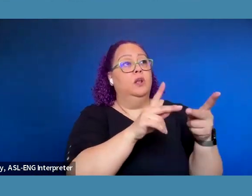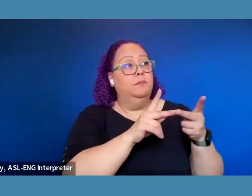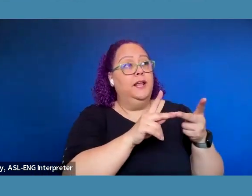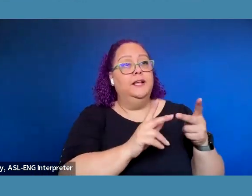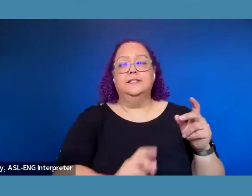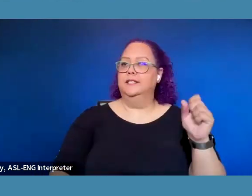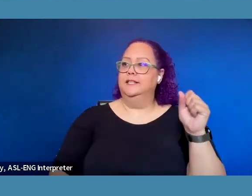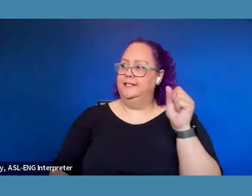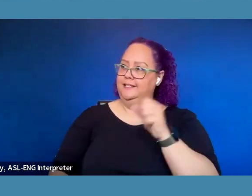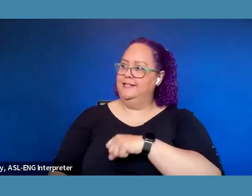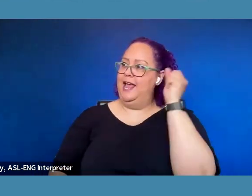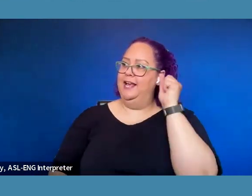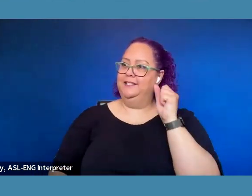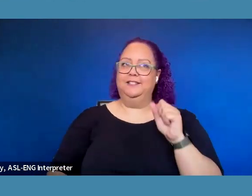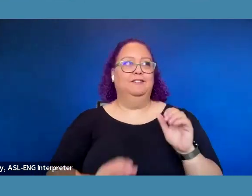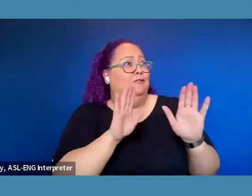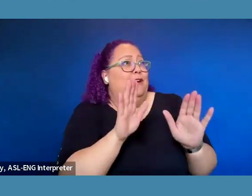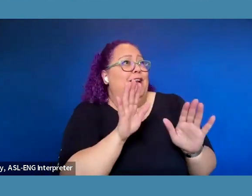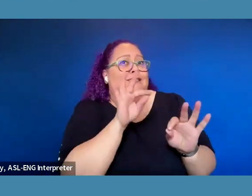Great. Simple answer.